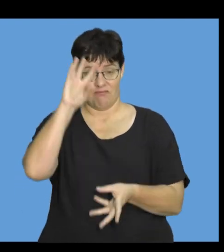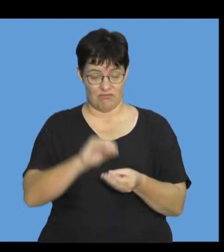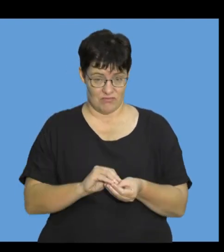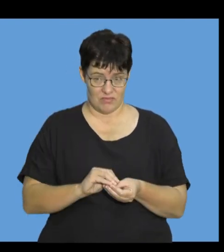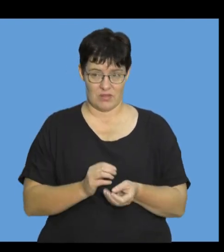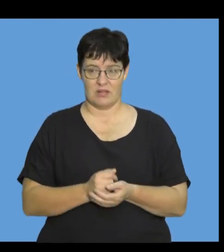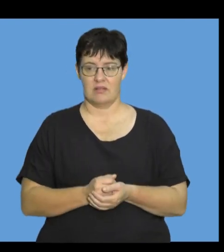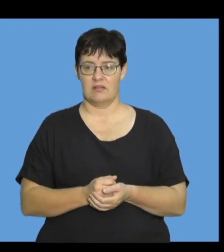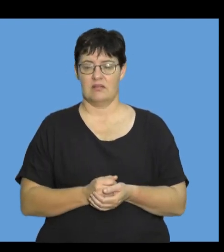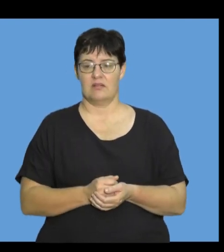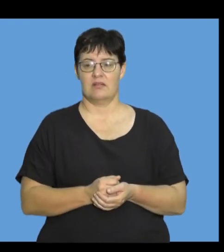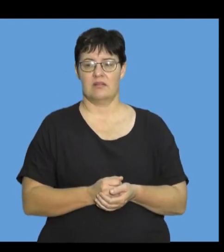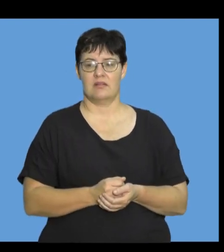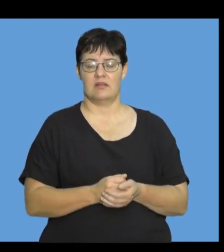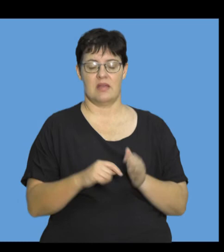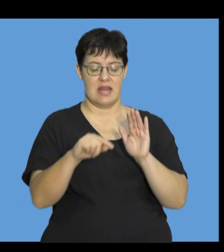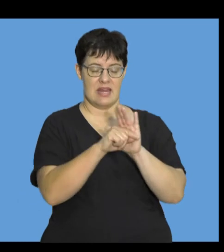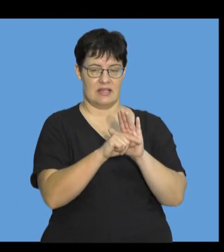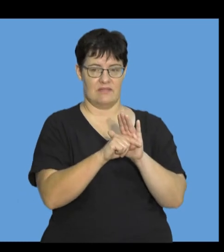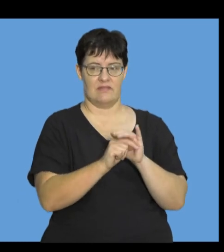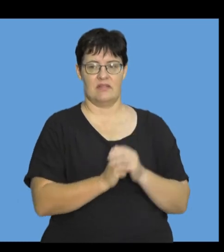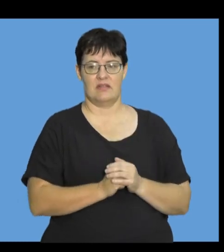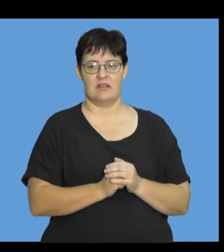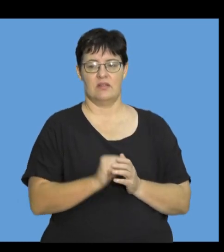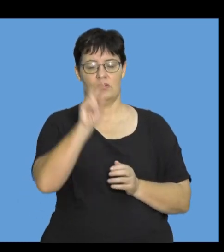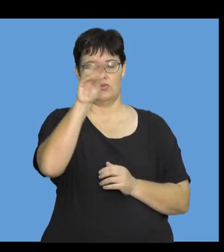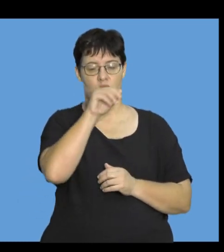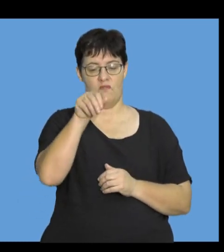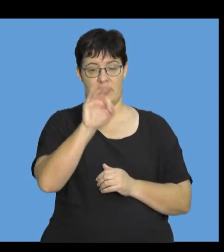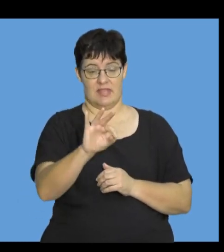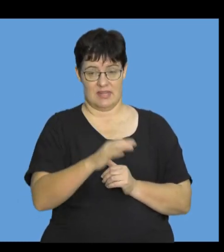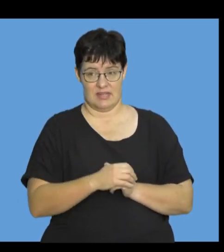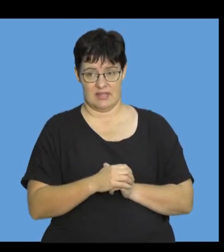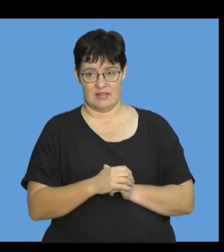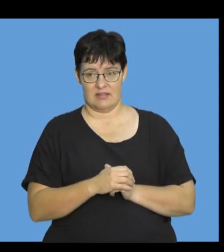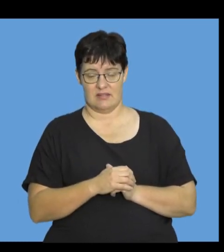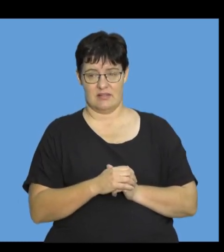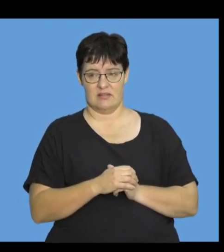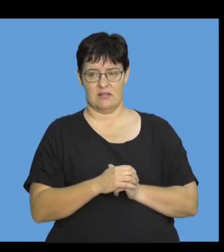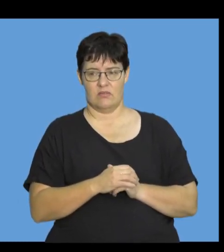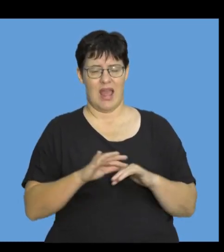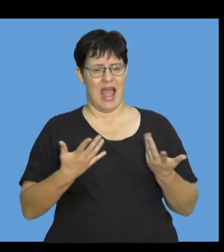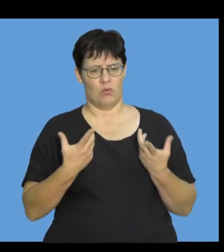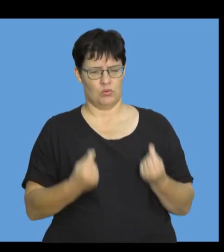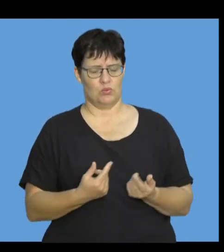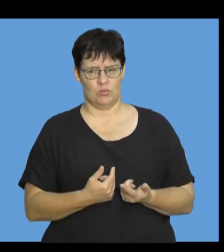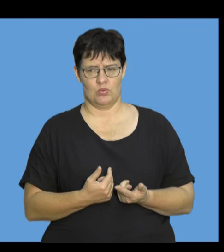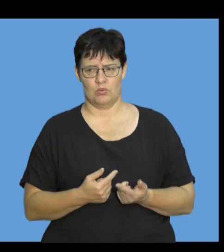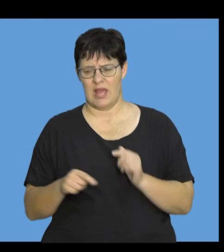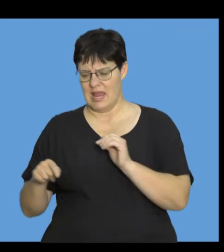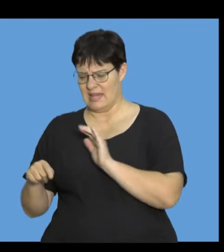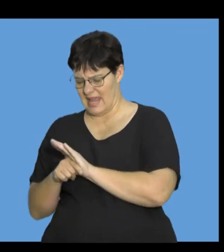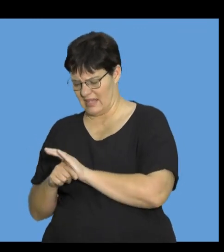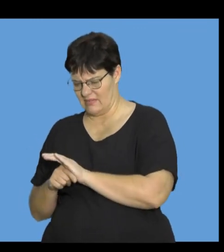multiply the whole thing, right? The whole thing by negative 2 over 3. But then how do you do